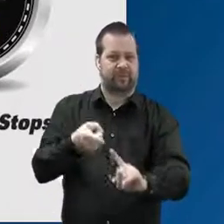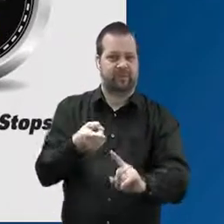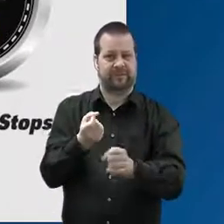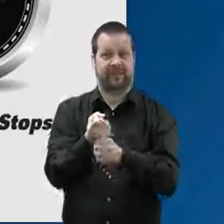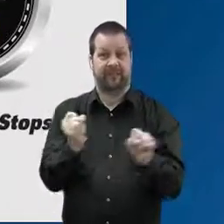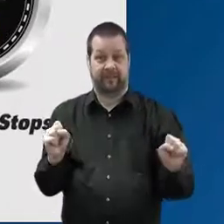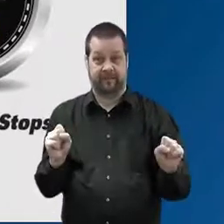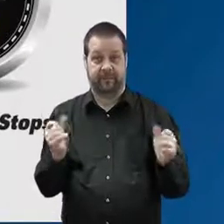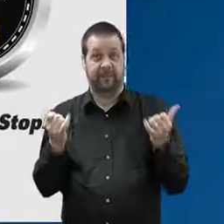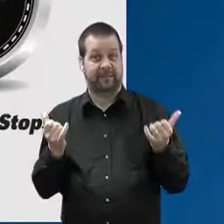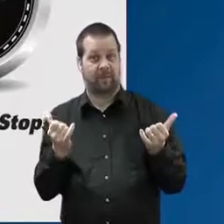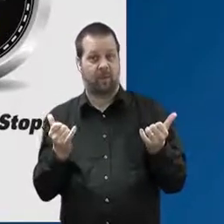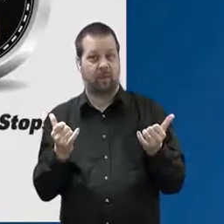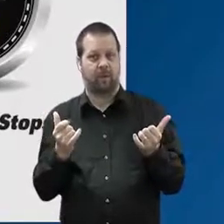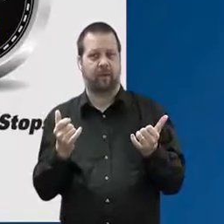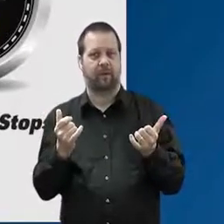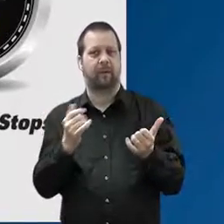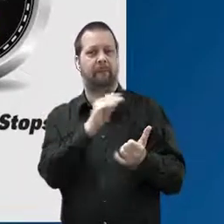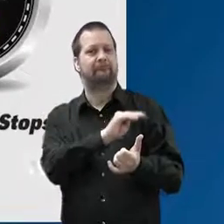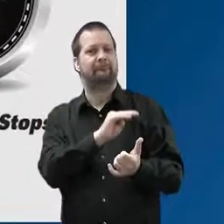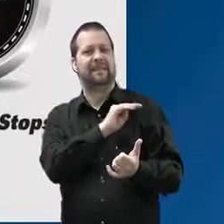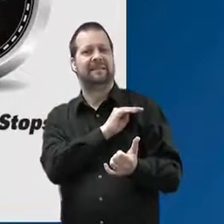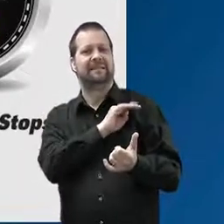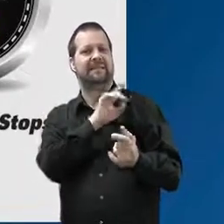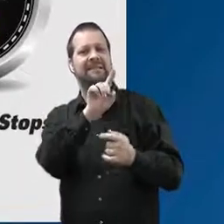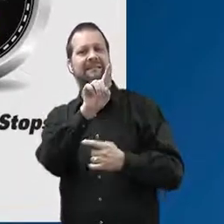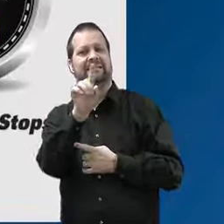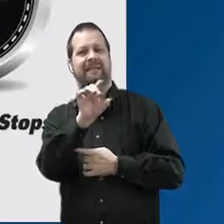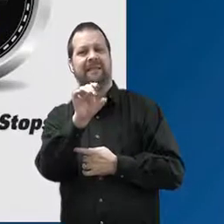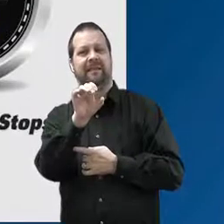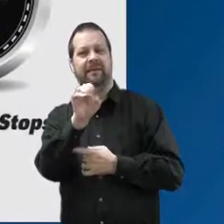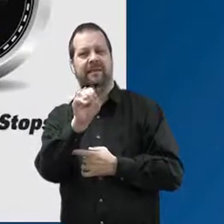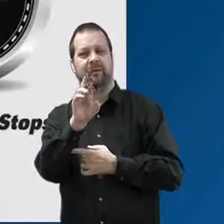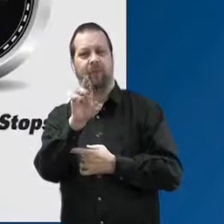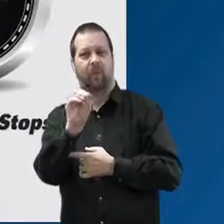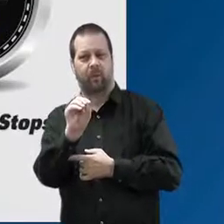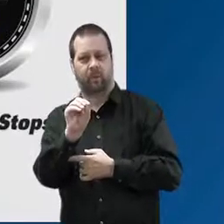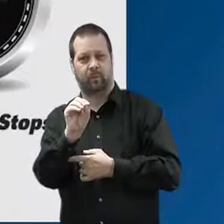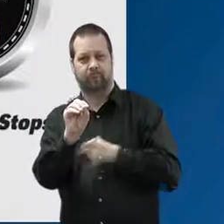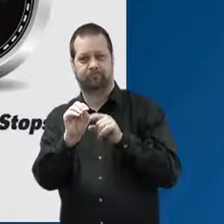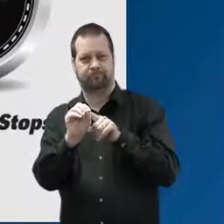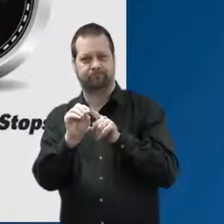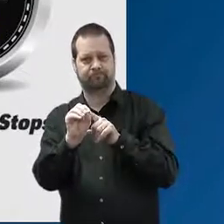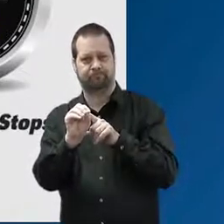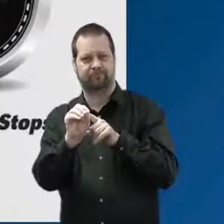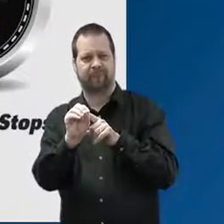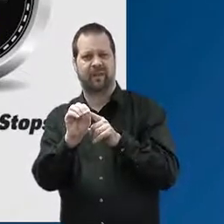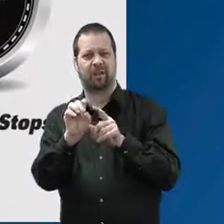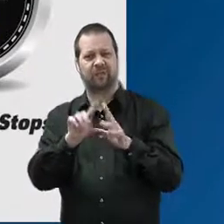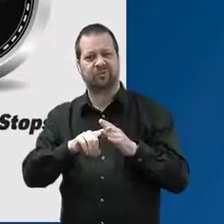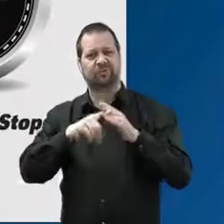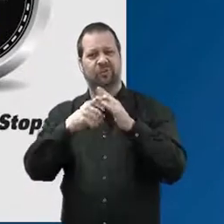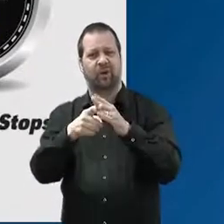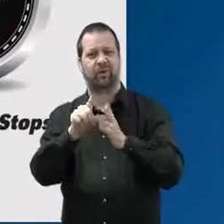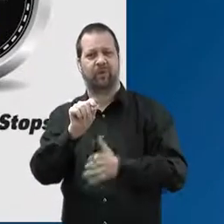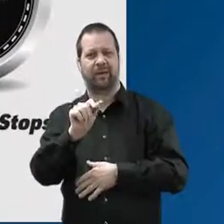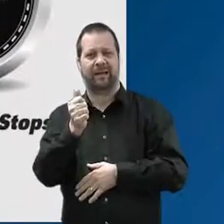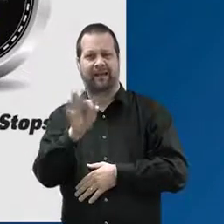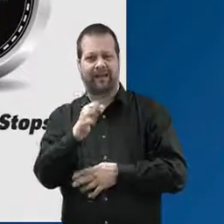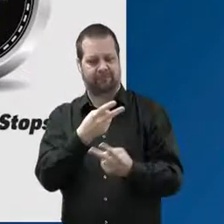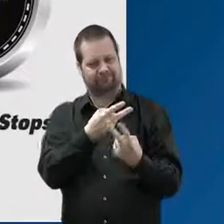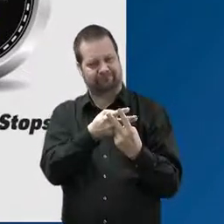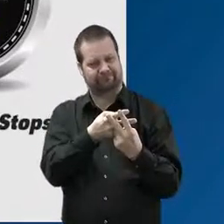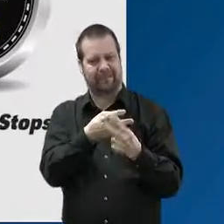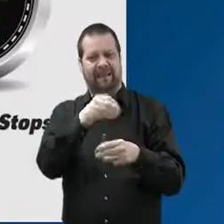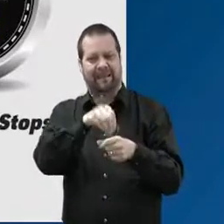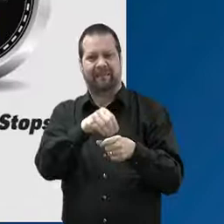Mission Zero. In 2019, TxDOT kicked off the hashtag In the Street Texas campaign to reach the goal of zero